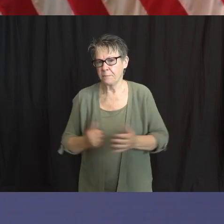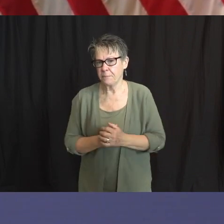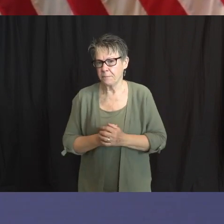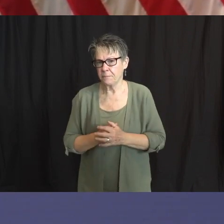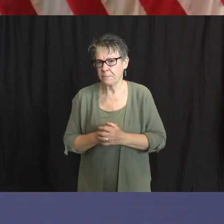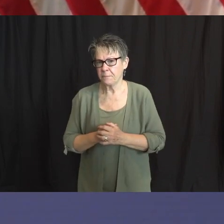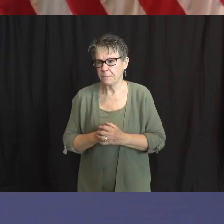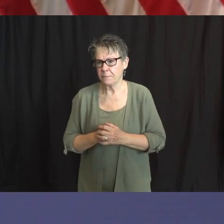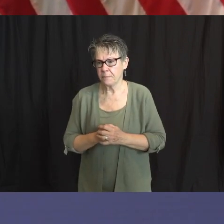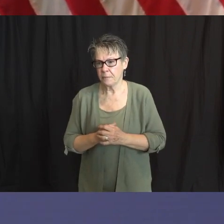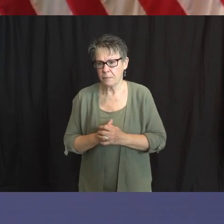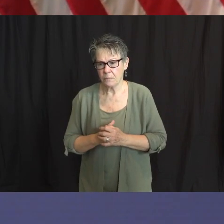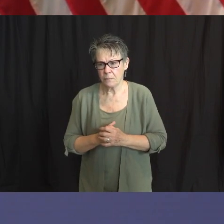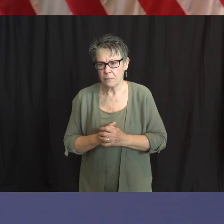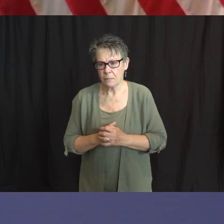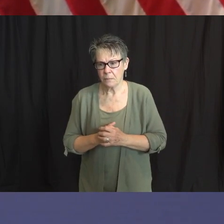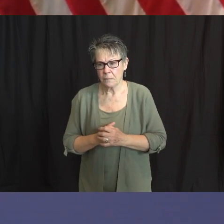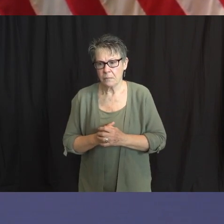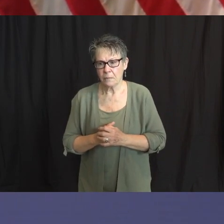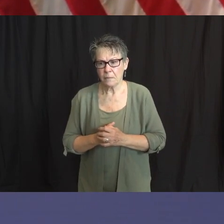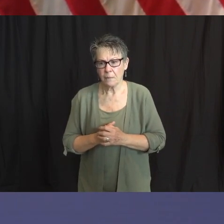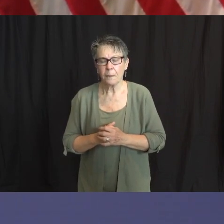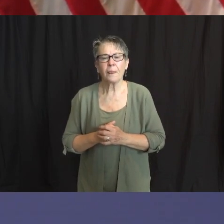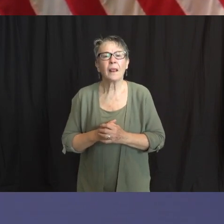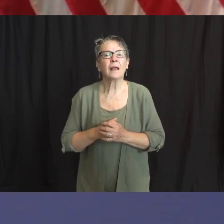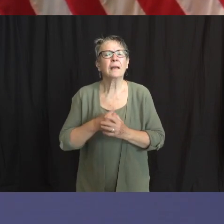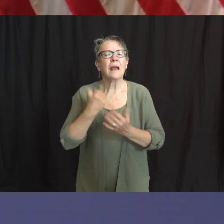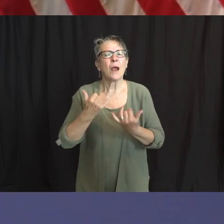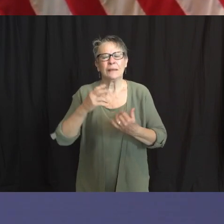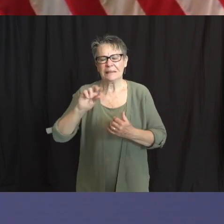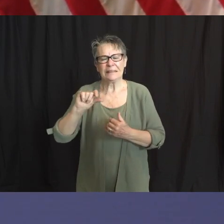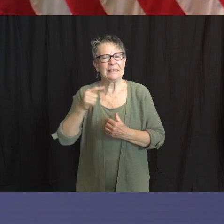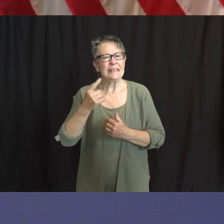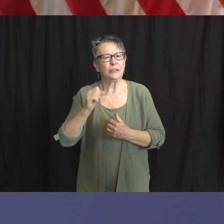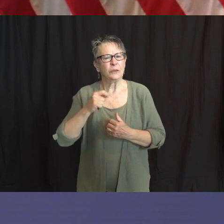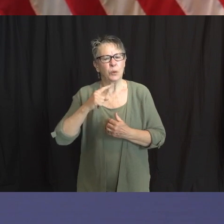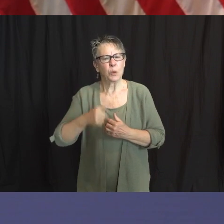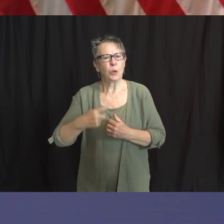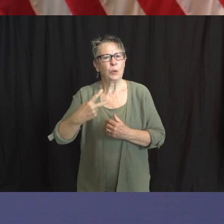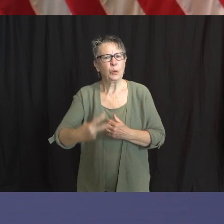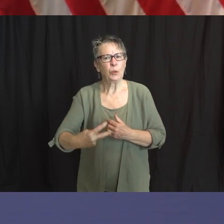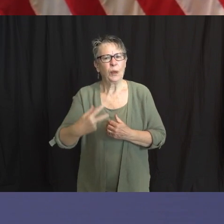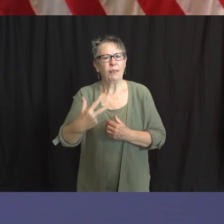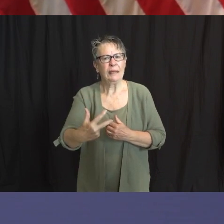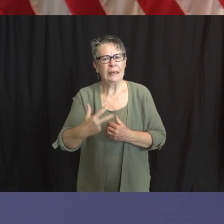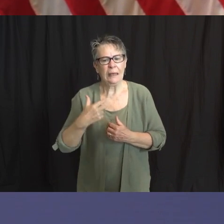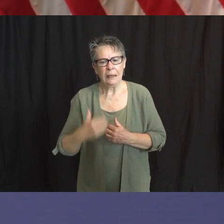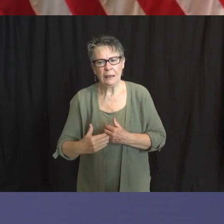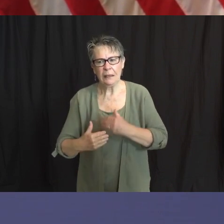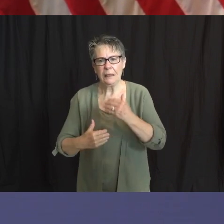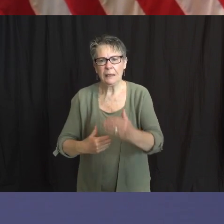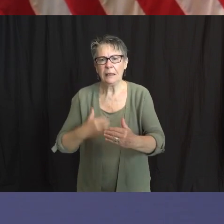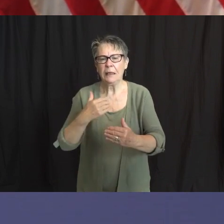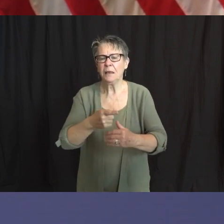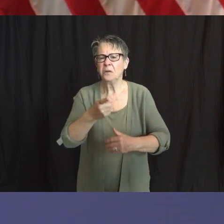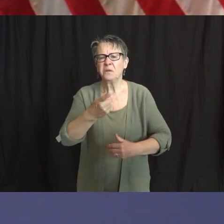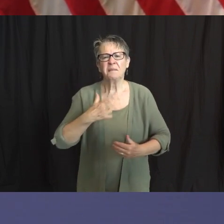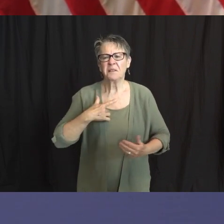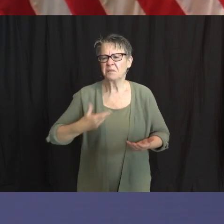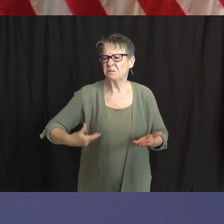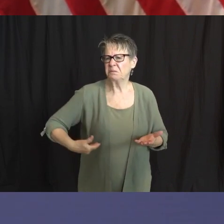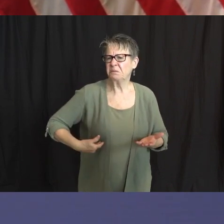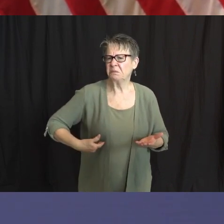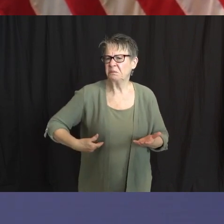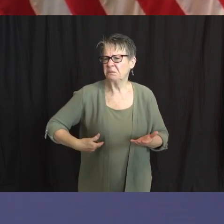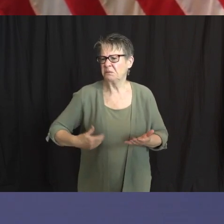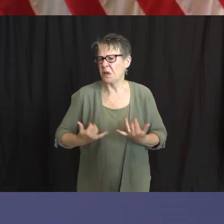Governor. Do you have any sense at all, not hard dates, but are we going to be moving stage 1 to 2? Will it take us a month or